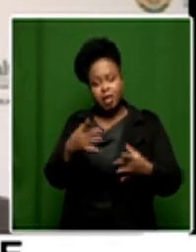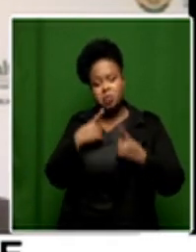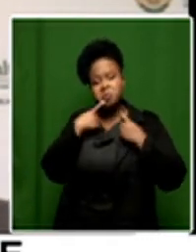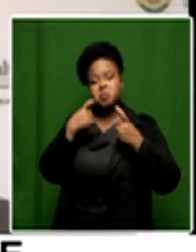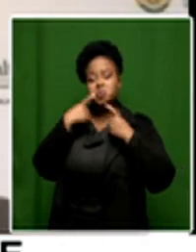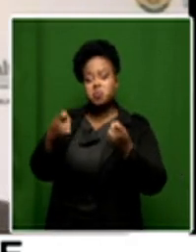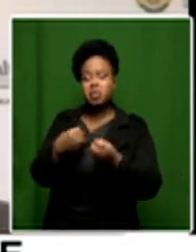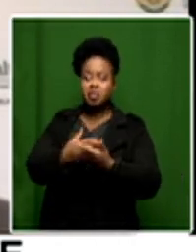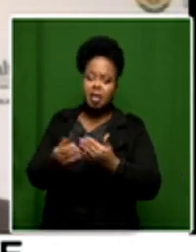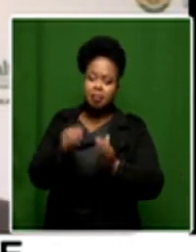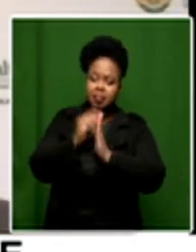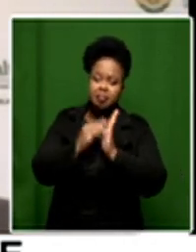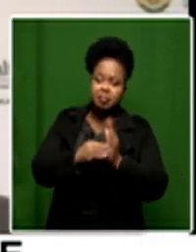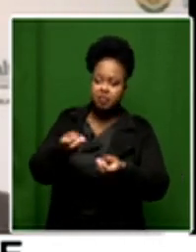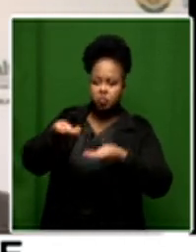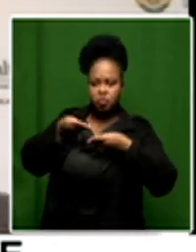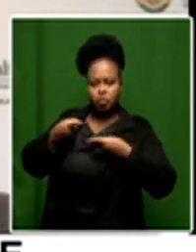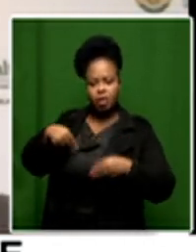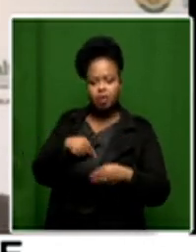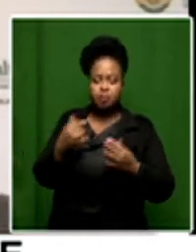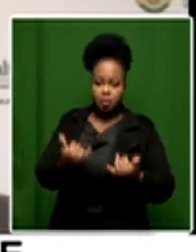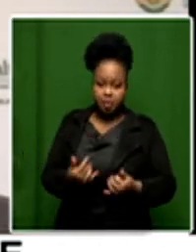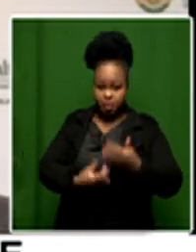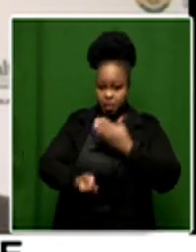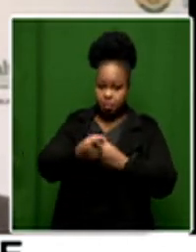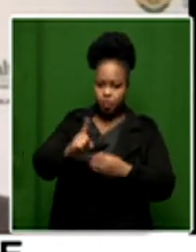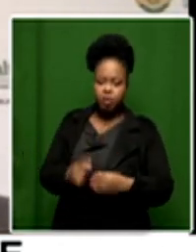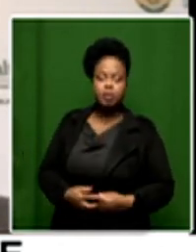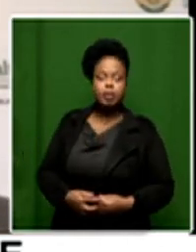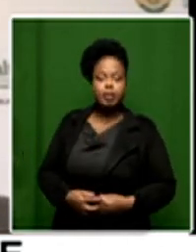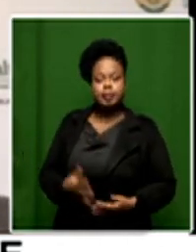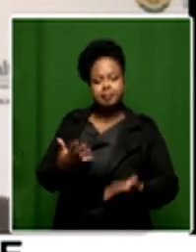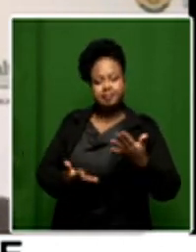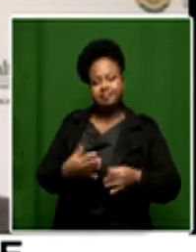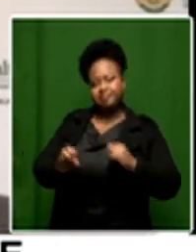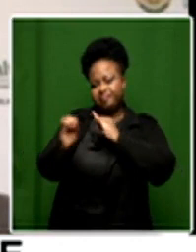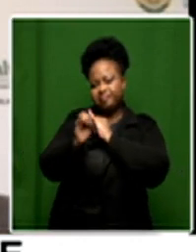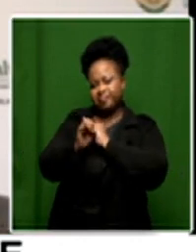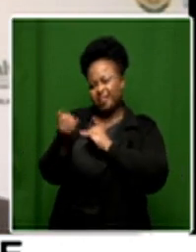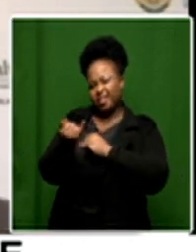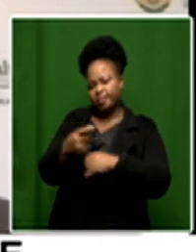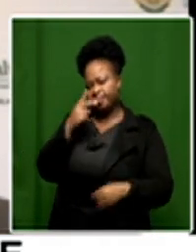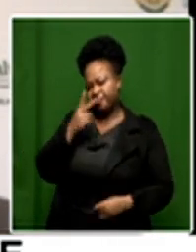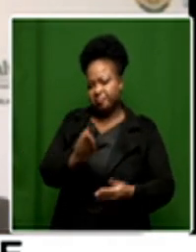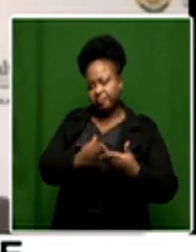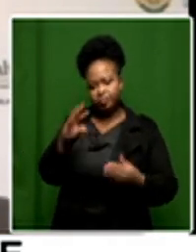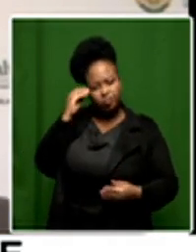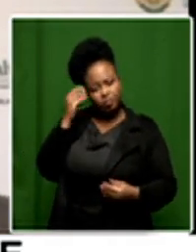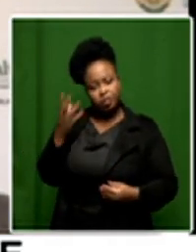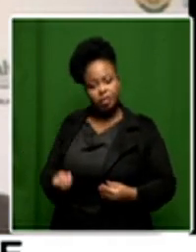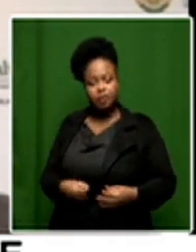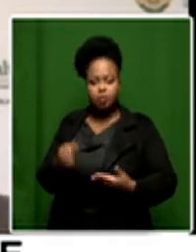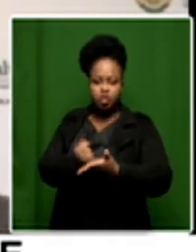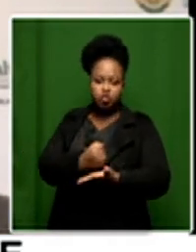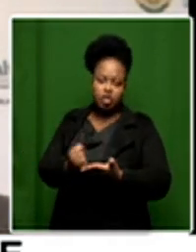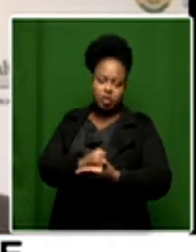are writing messages, and so on. What needs to be done, either institutions, like we've seen some are interested, they must actually